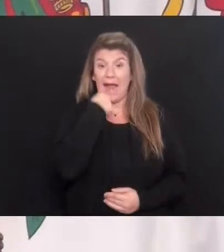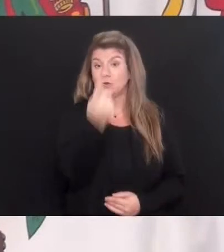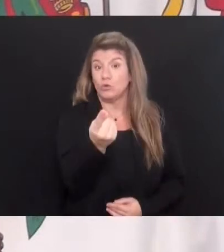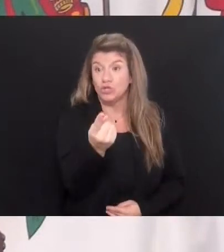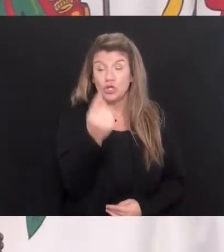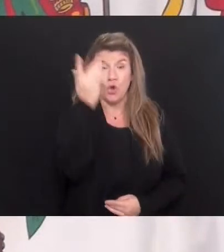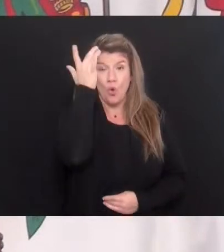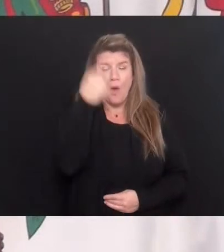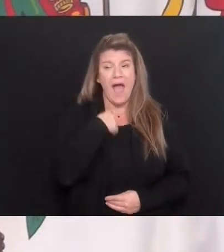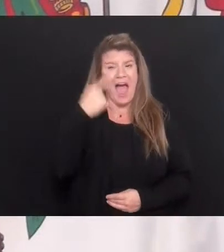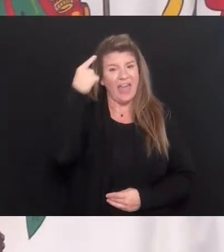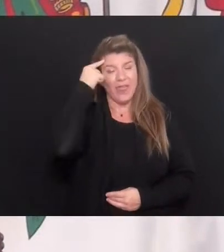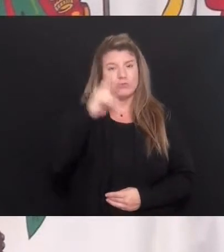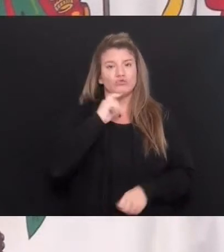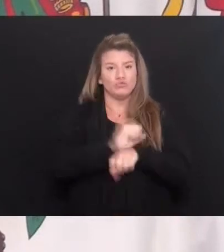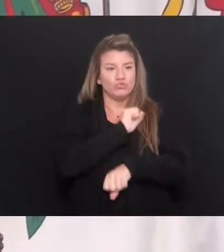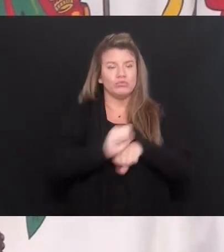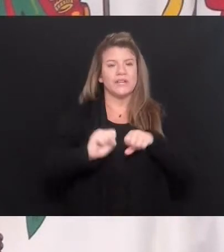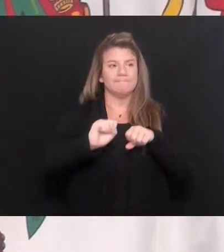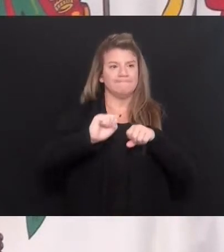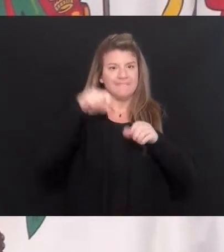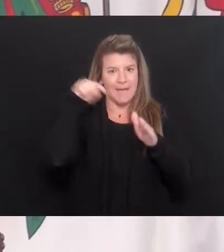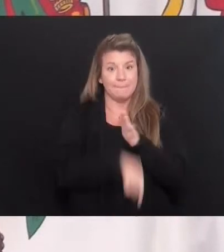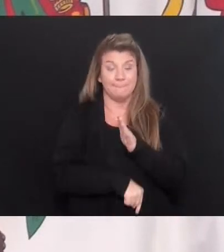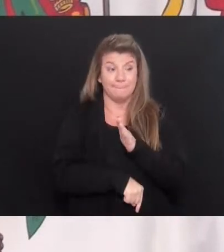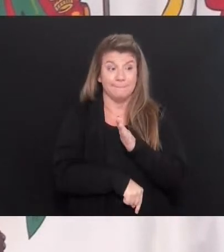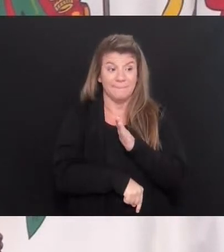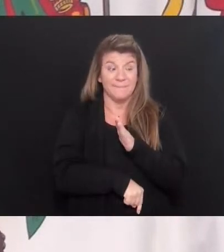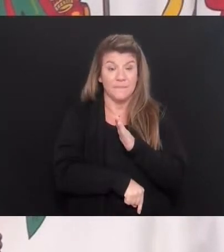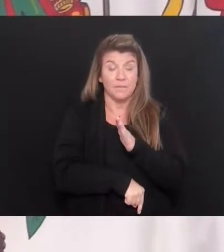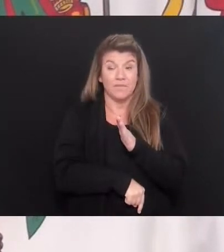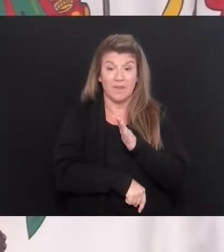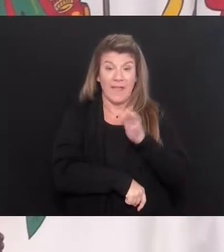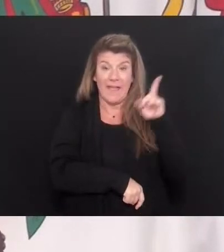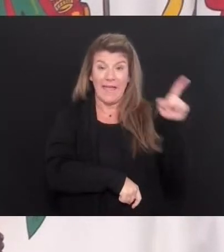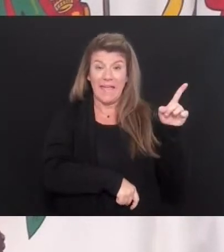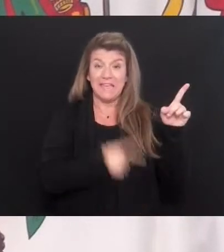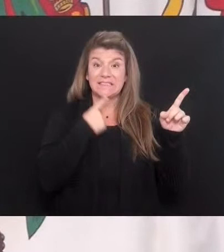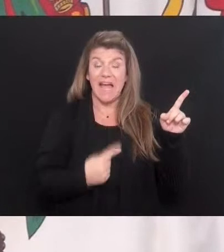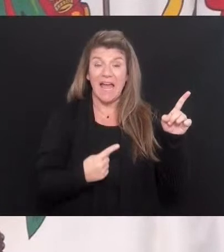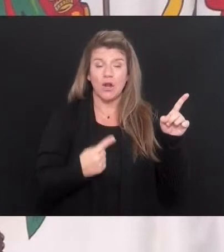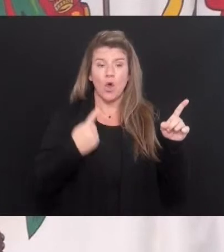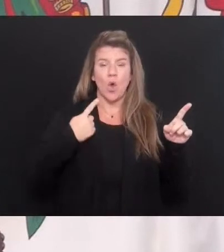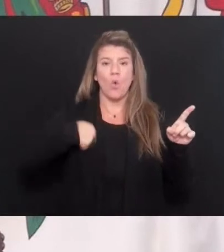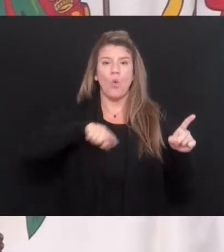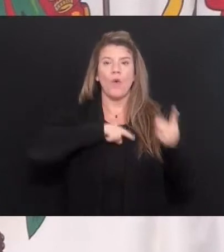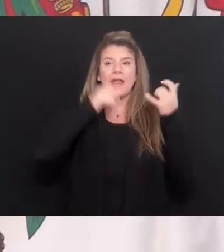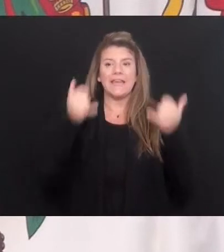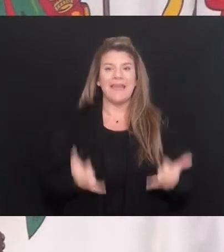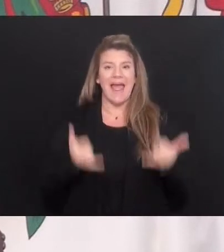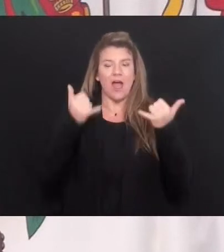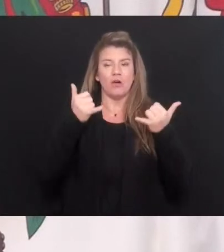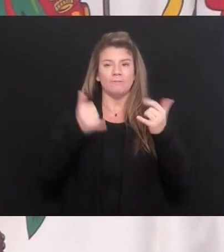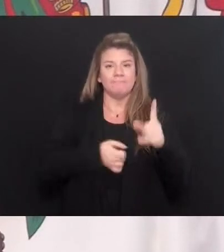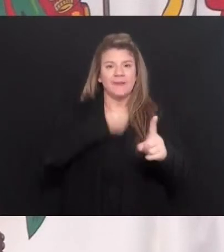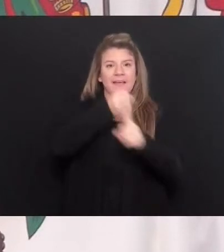was really profound. He said we have reached a point to where now